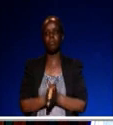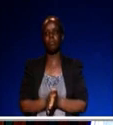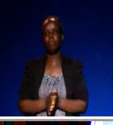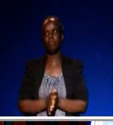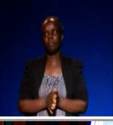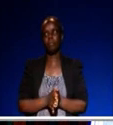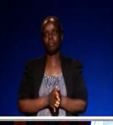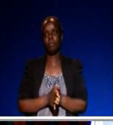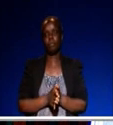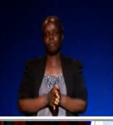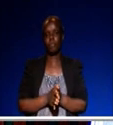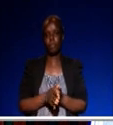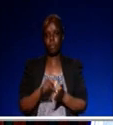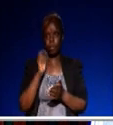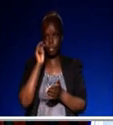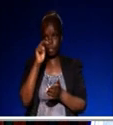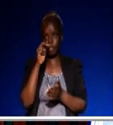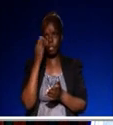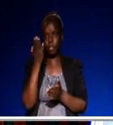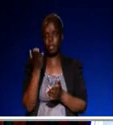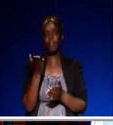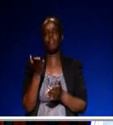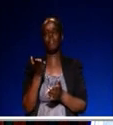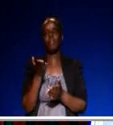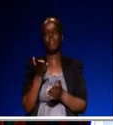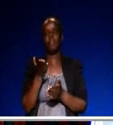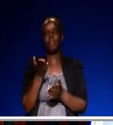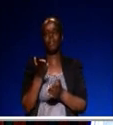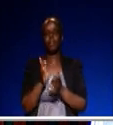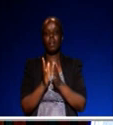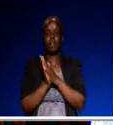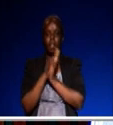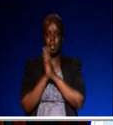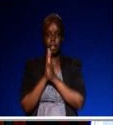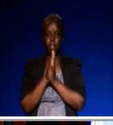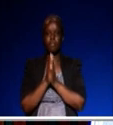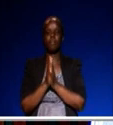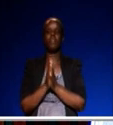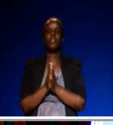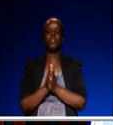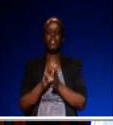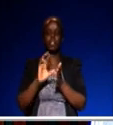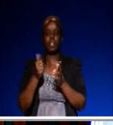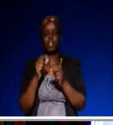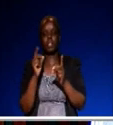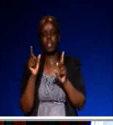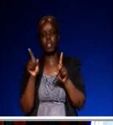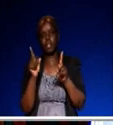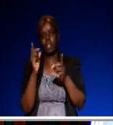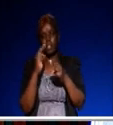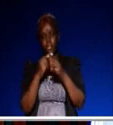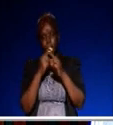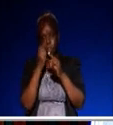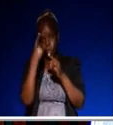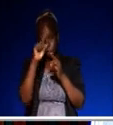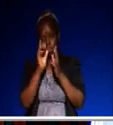So what we are saying here is that a narrative is just another name for a story.